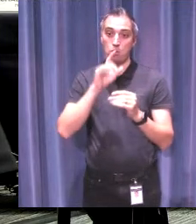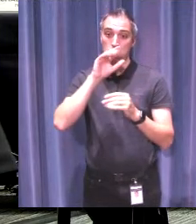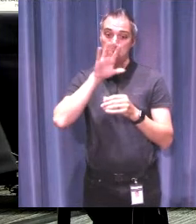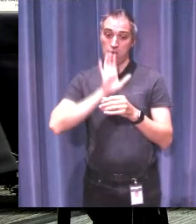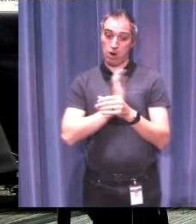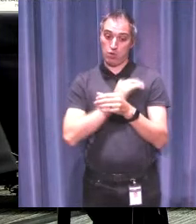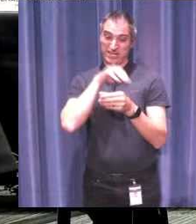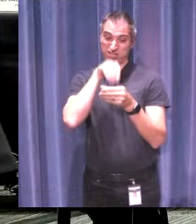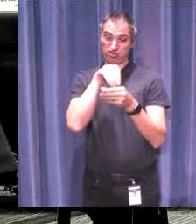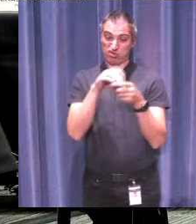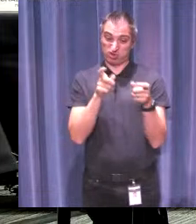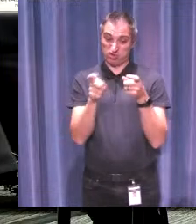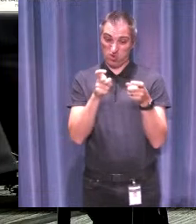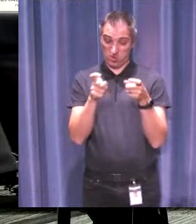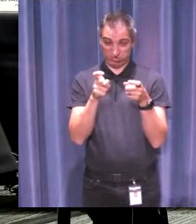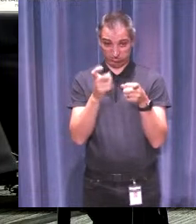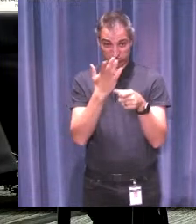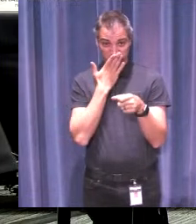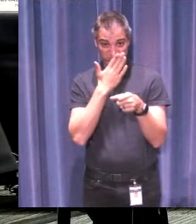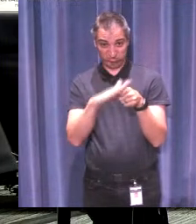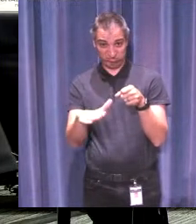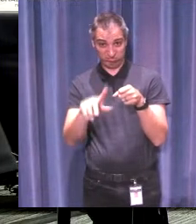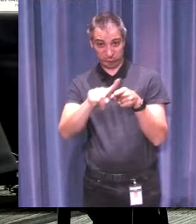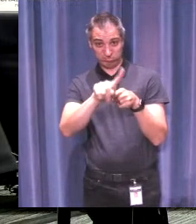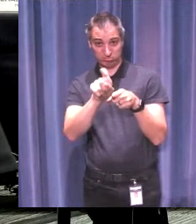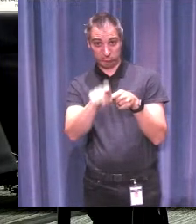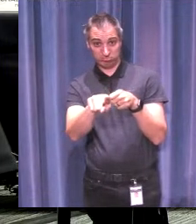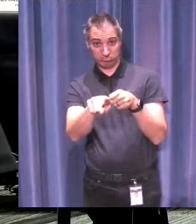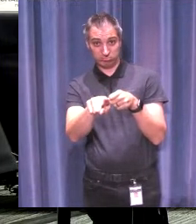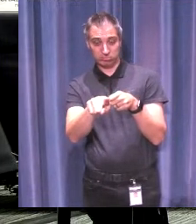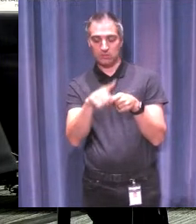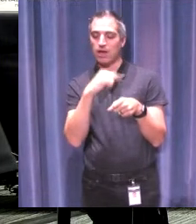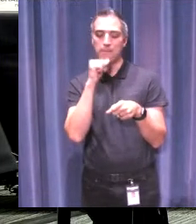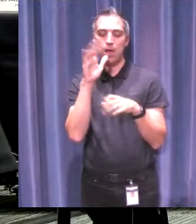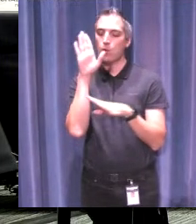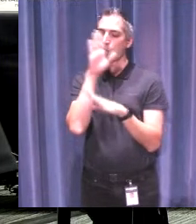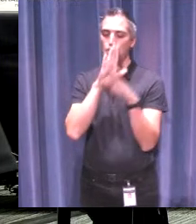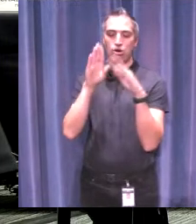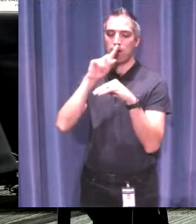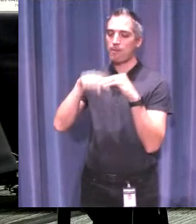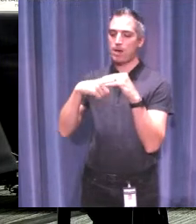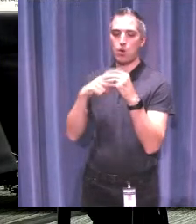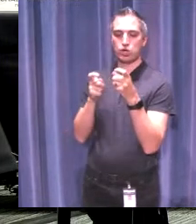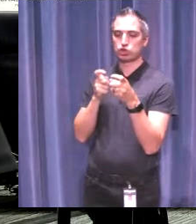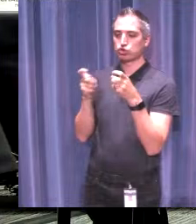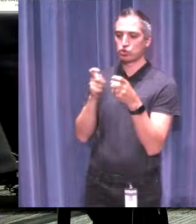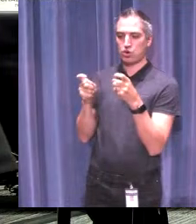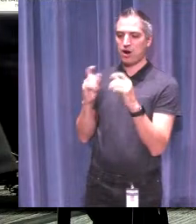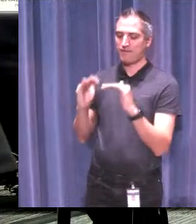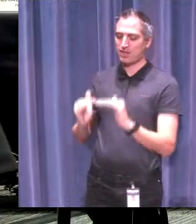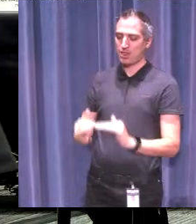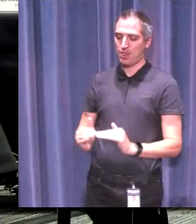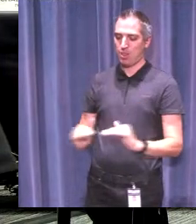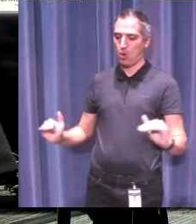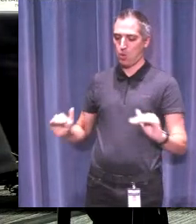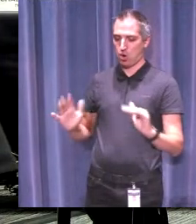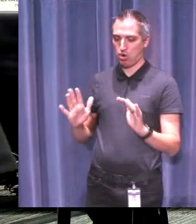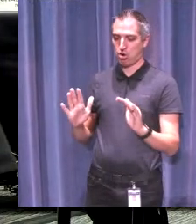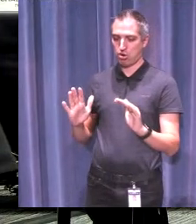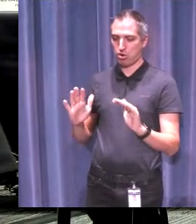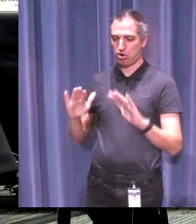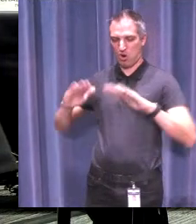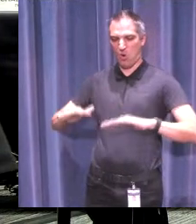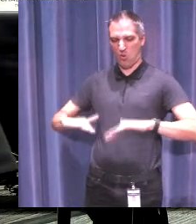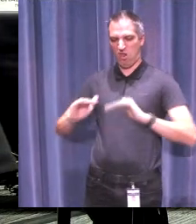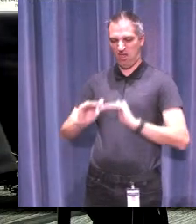And especially, I'm not so much worried about controls at the lower levels of the organization, but it's what